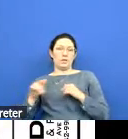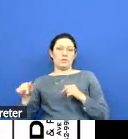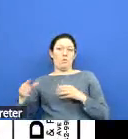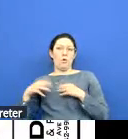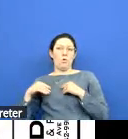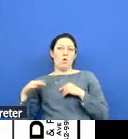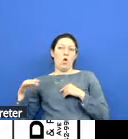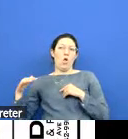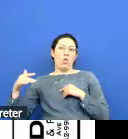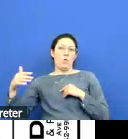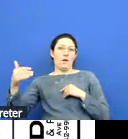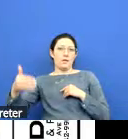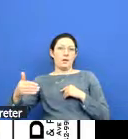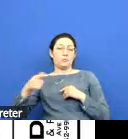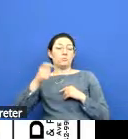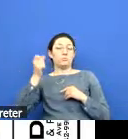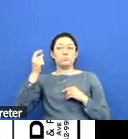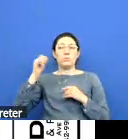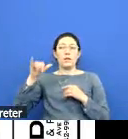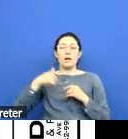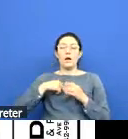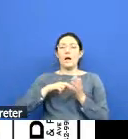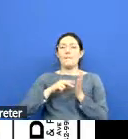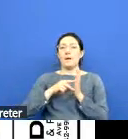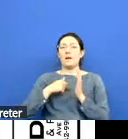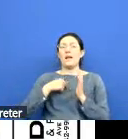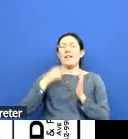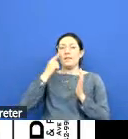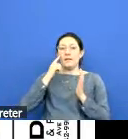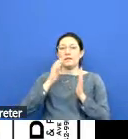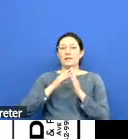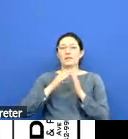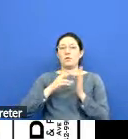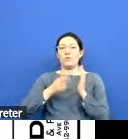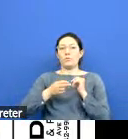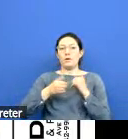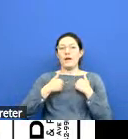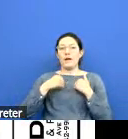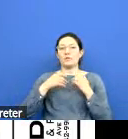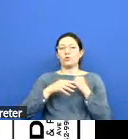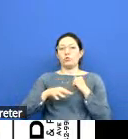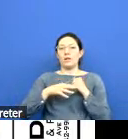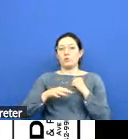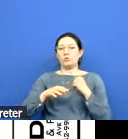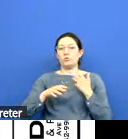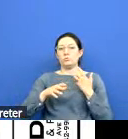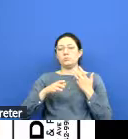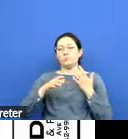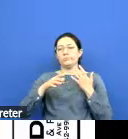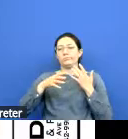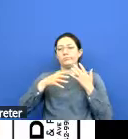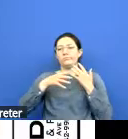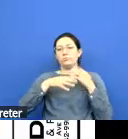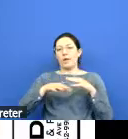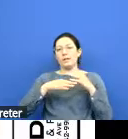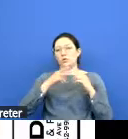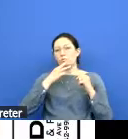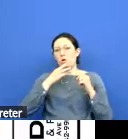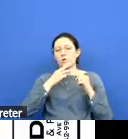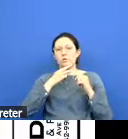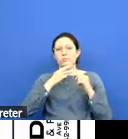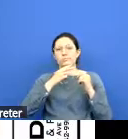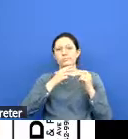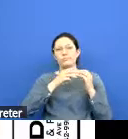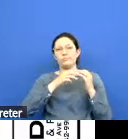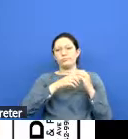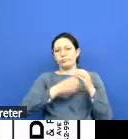all the way out. I understand that. What I'm saying is that the town of Henrietta has a drainage easement over all that whole area. So if we have a drainage easement, we can take